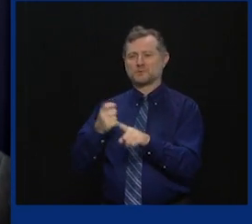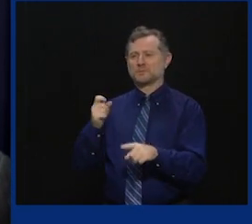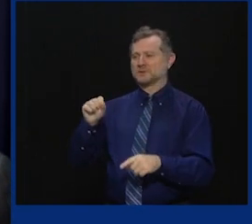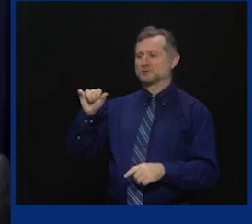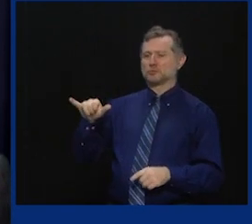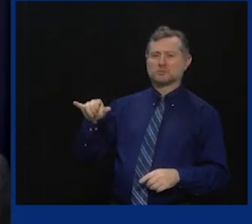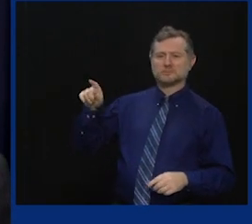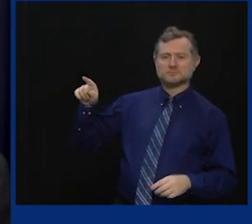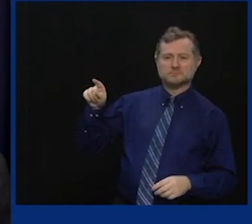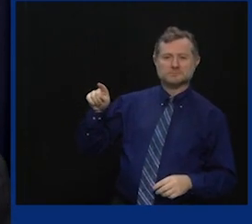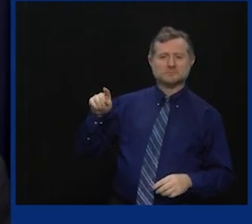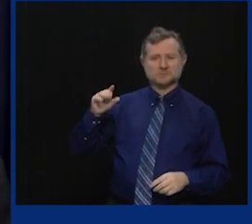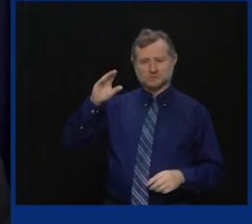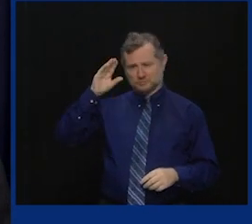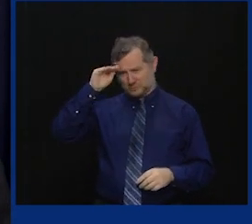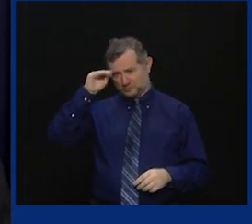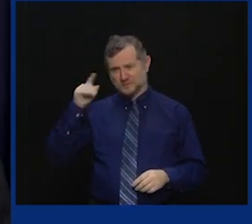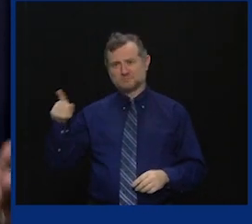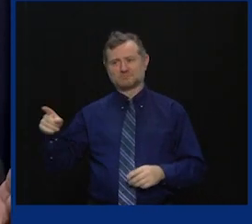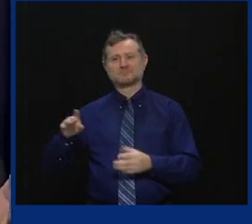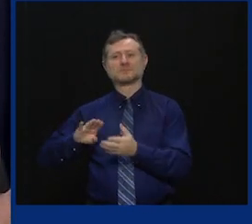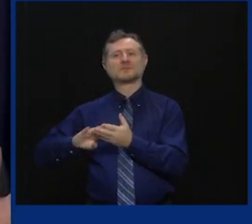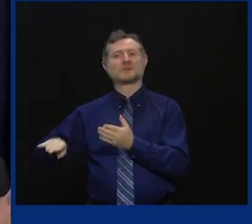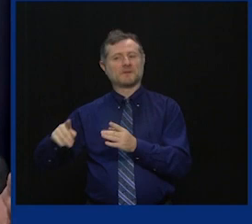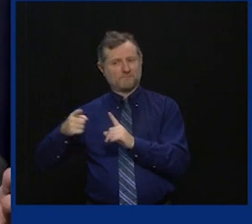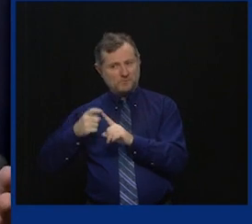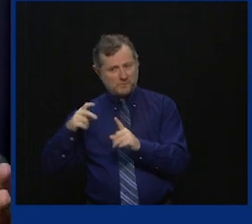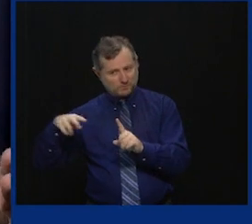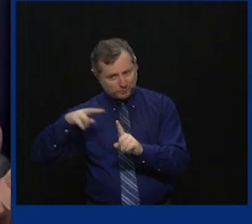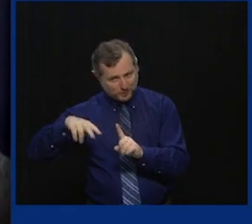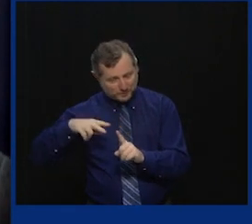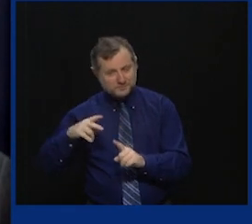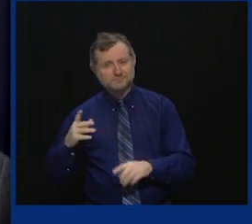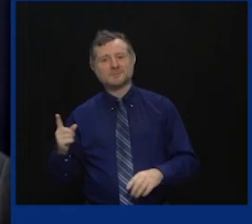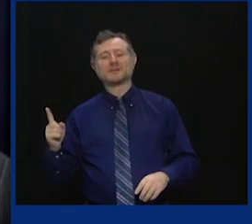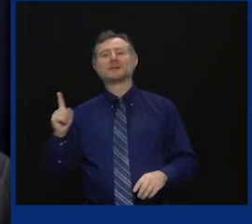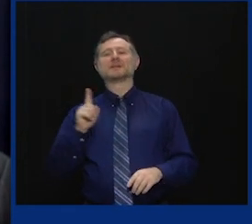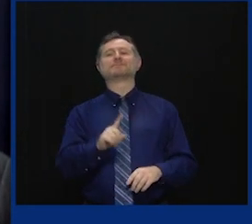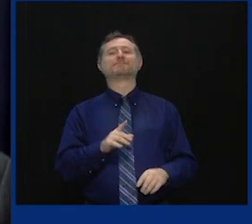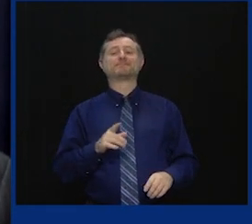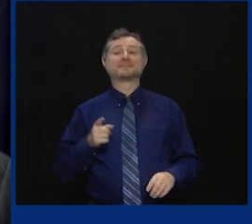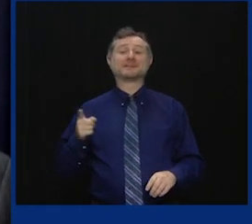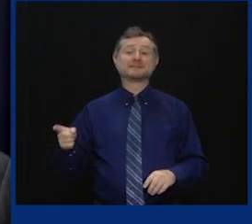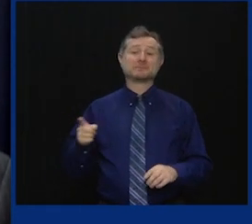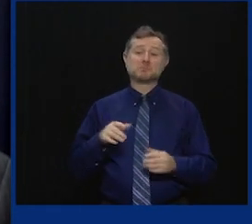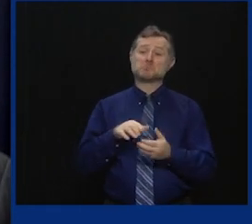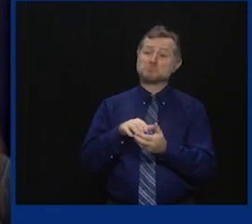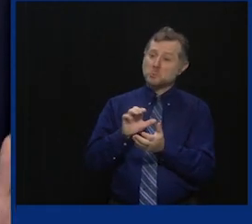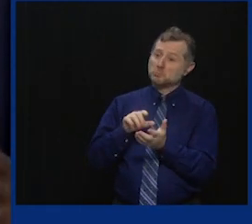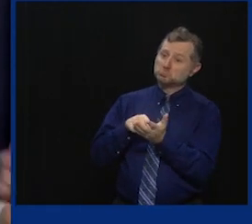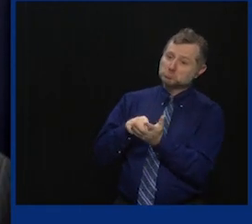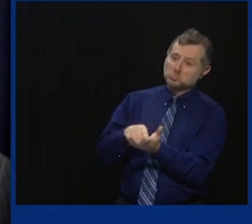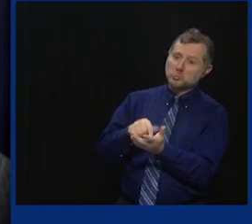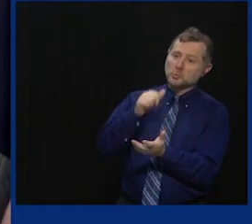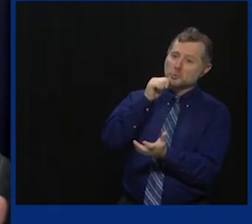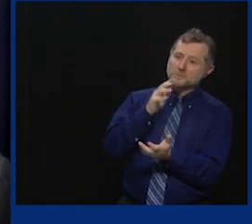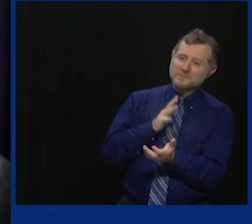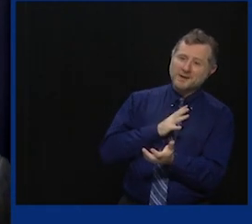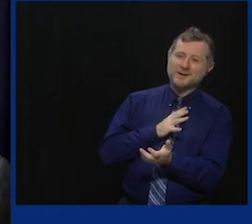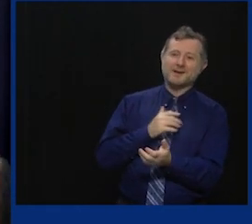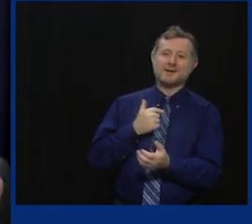Governor, he proposed to a woman who had a